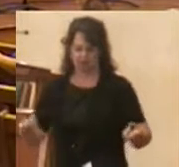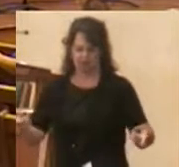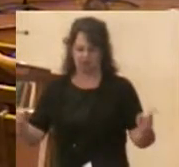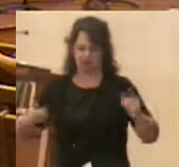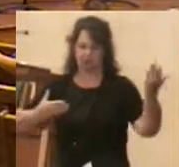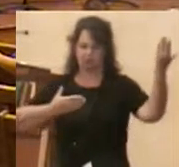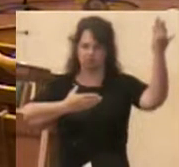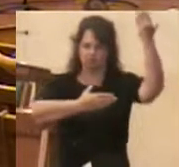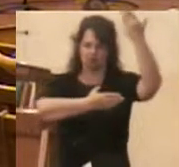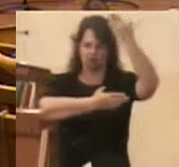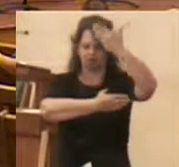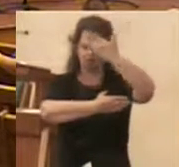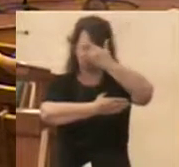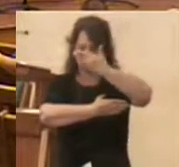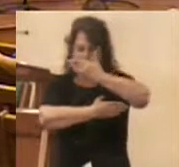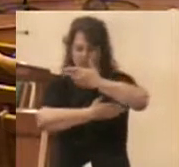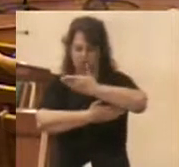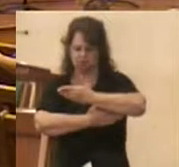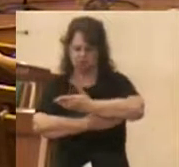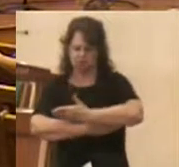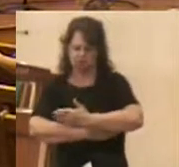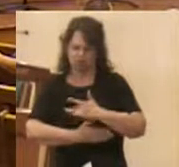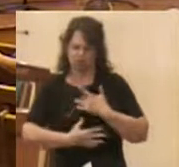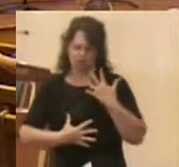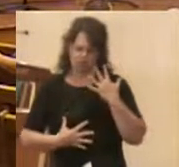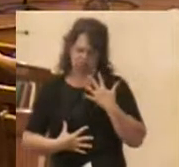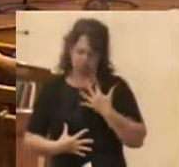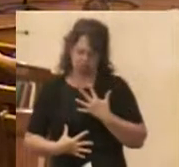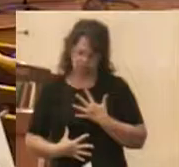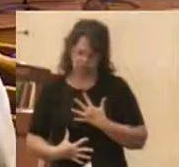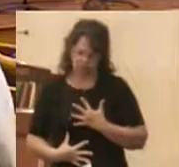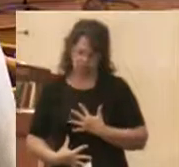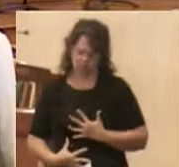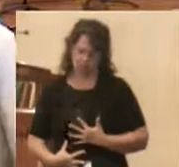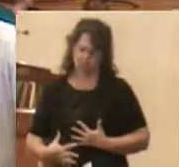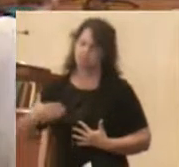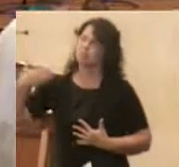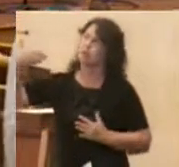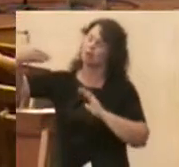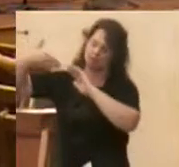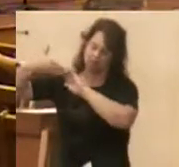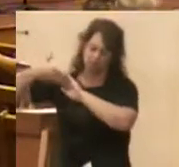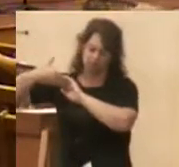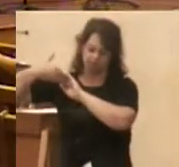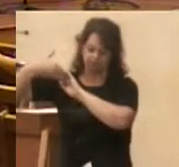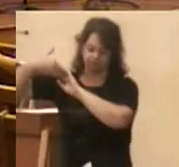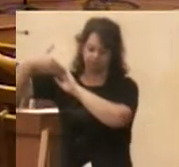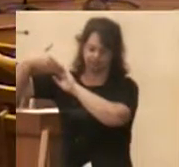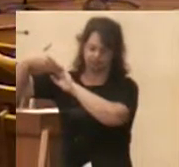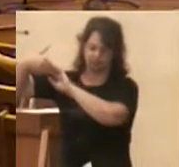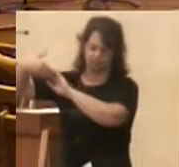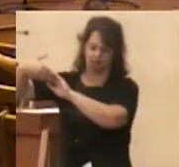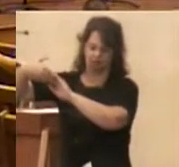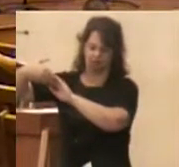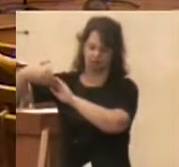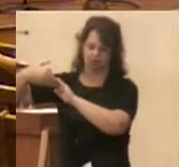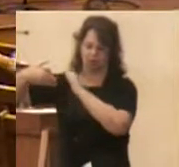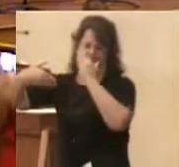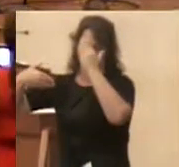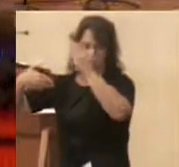Darkness makes me fall. It's in your hands, you pick me up. When your light strikes my